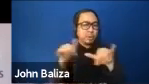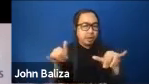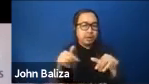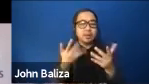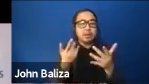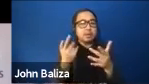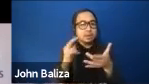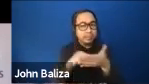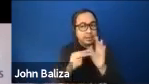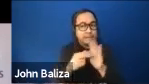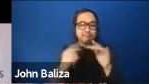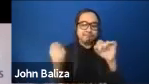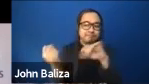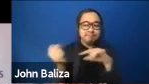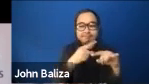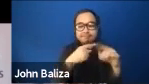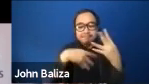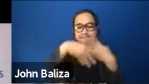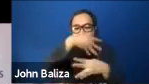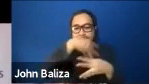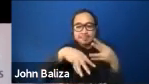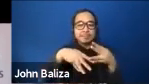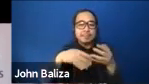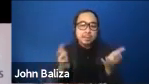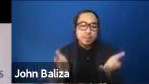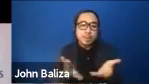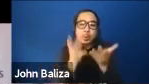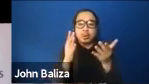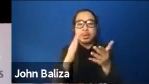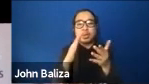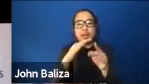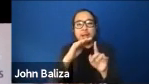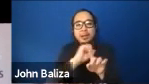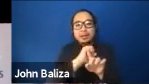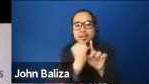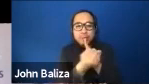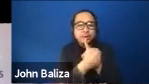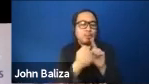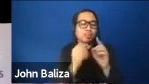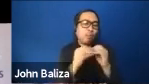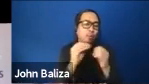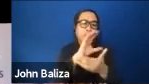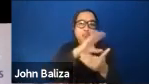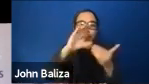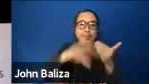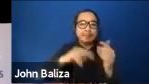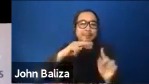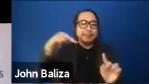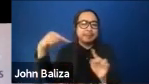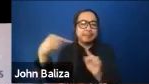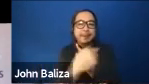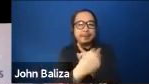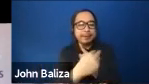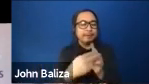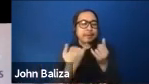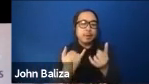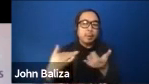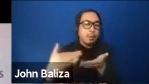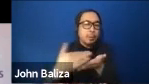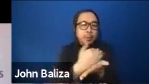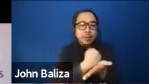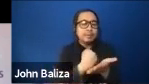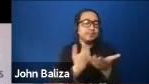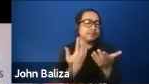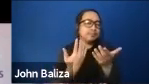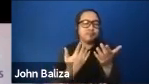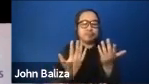also could change the situation holistically. So we communicate the evidence base, and we work